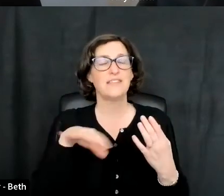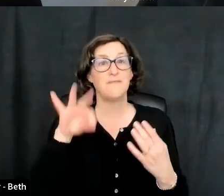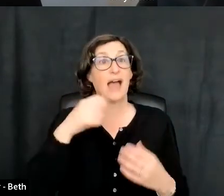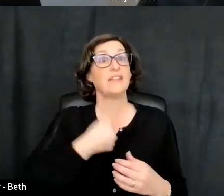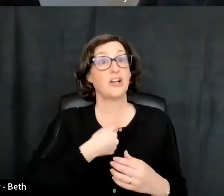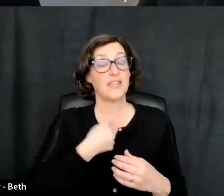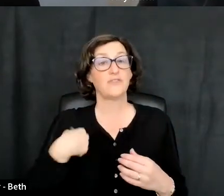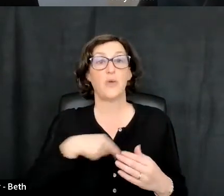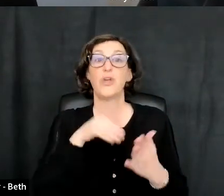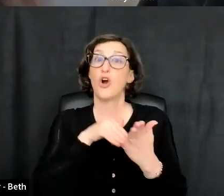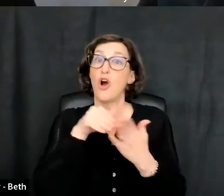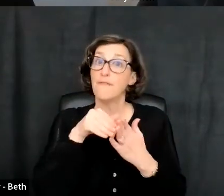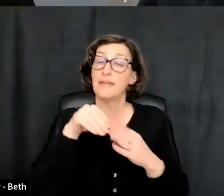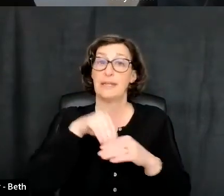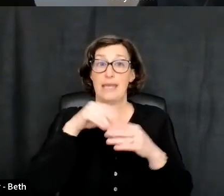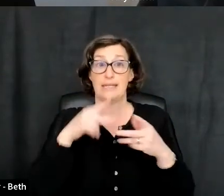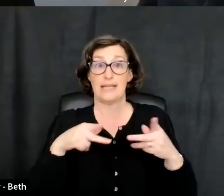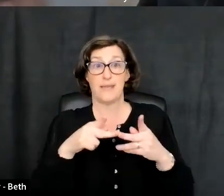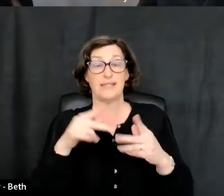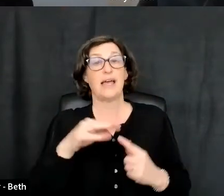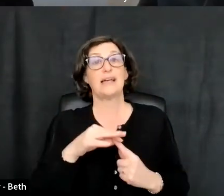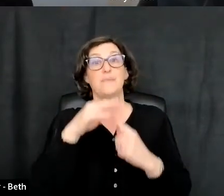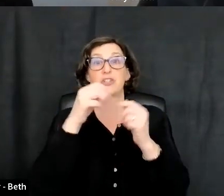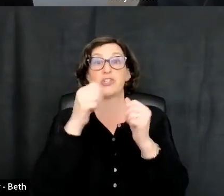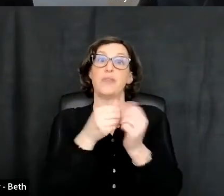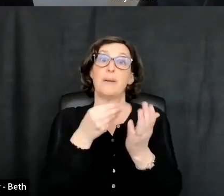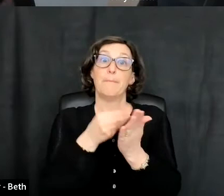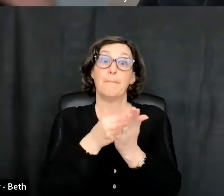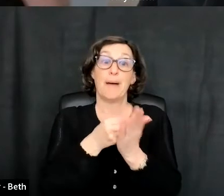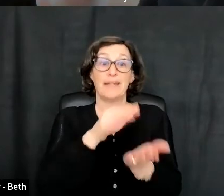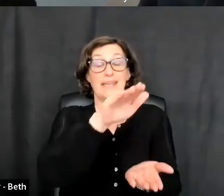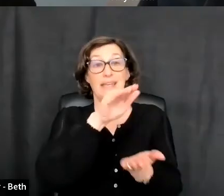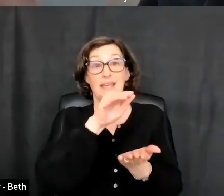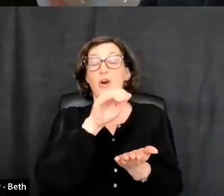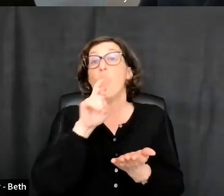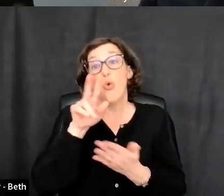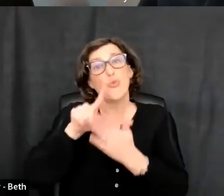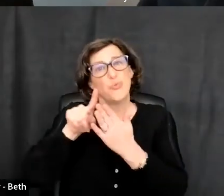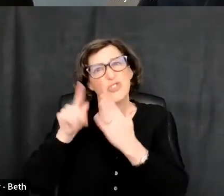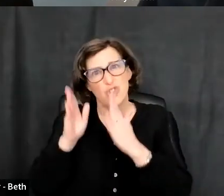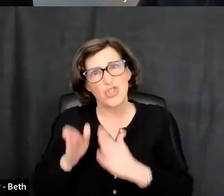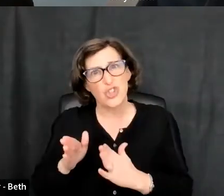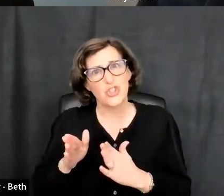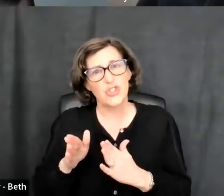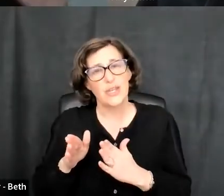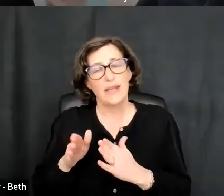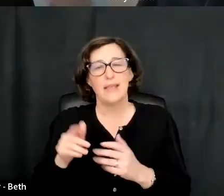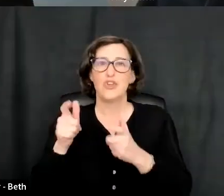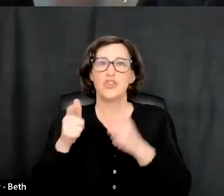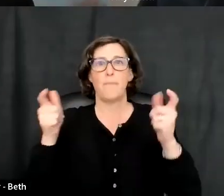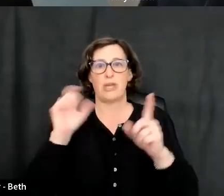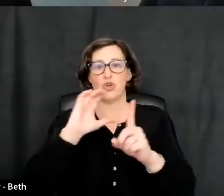often in spaces, particularly with funders or with researchers, you know, there is a greater culture now